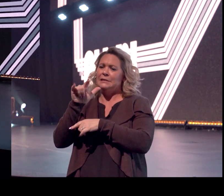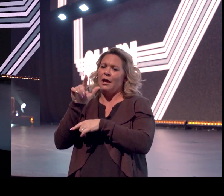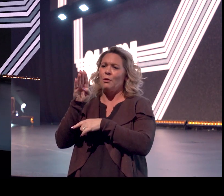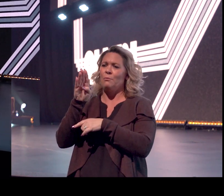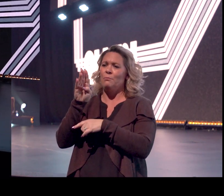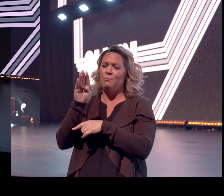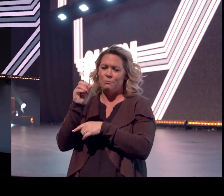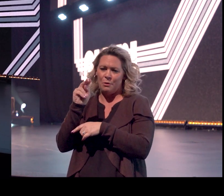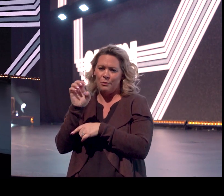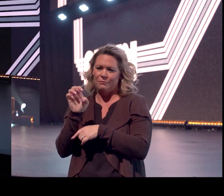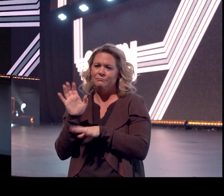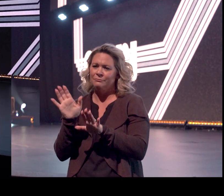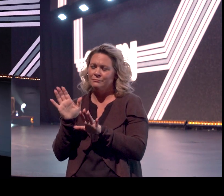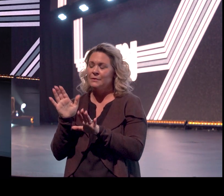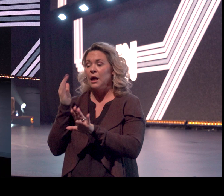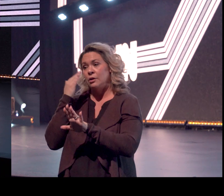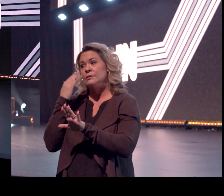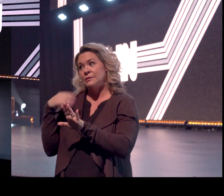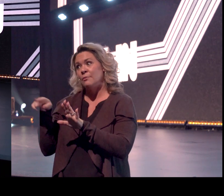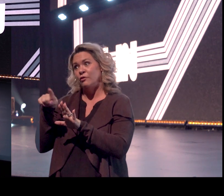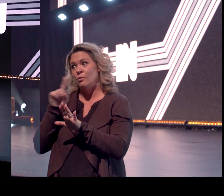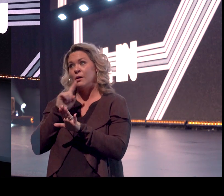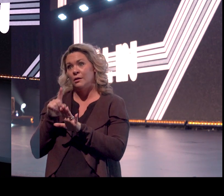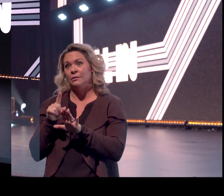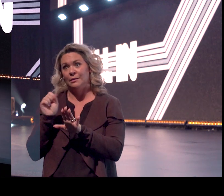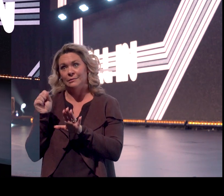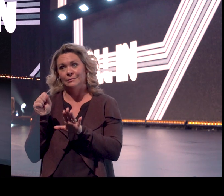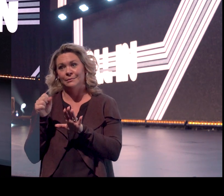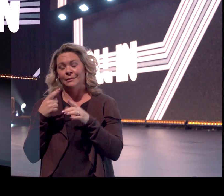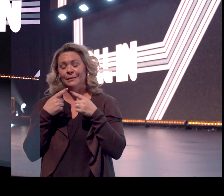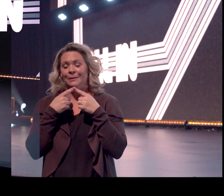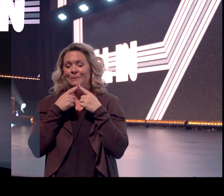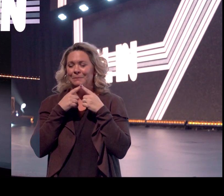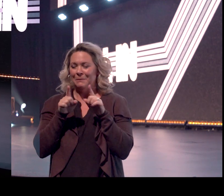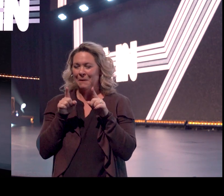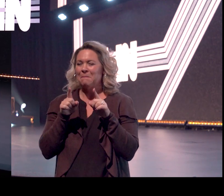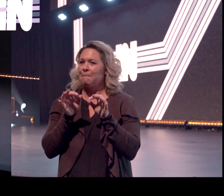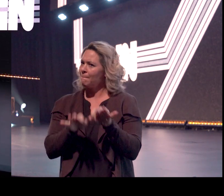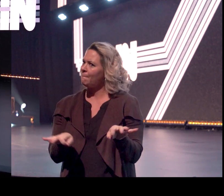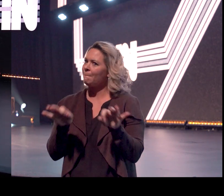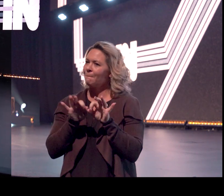tailbone. And some of you are the tailbone, okay? Let's just be honest. You are.